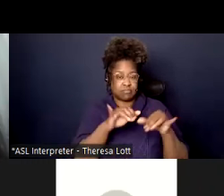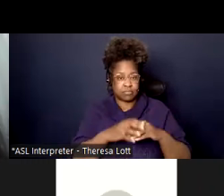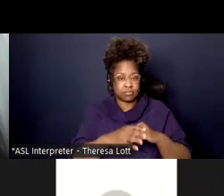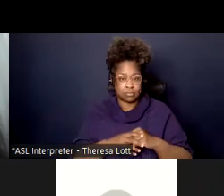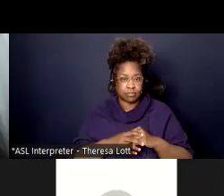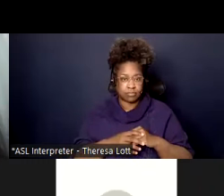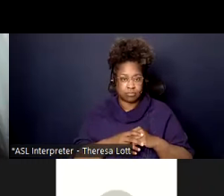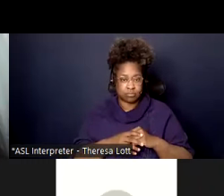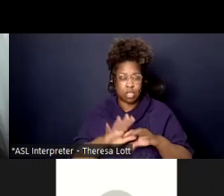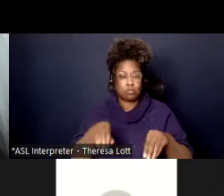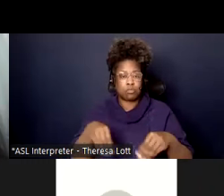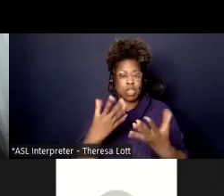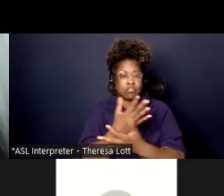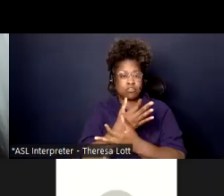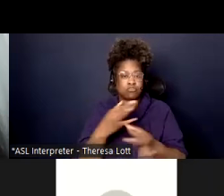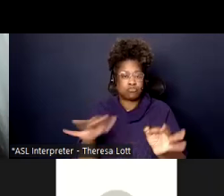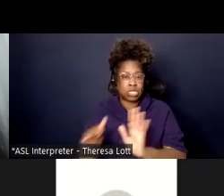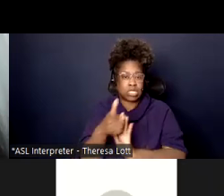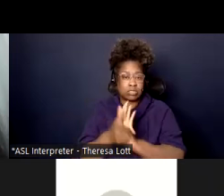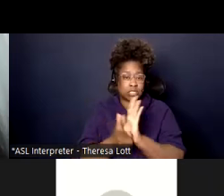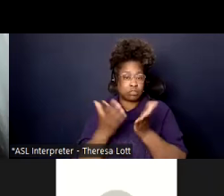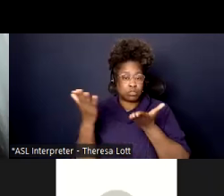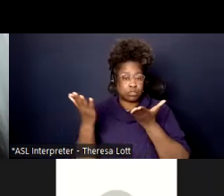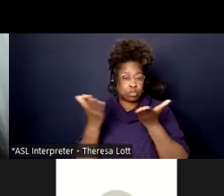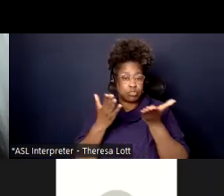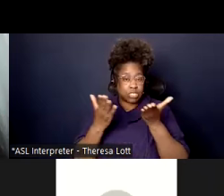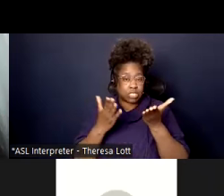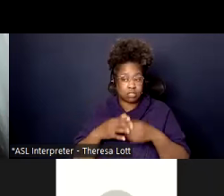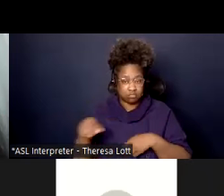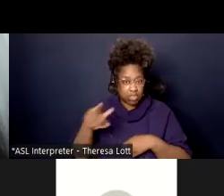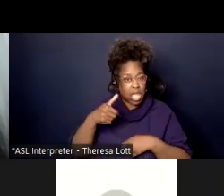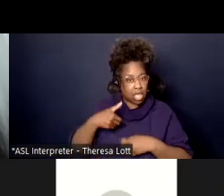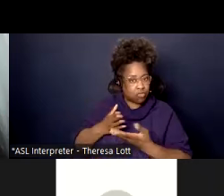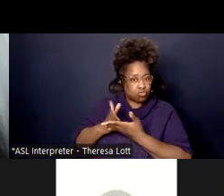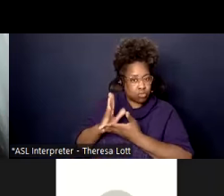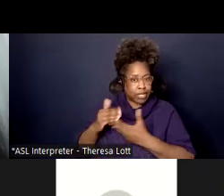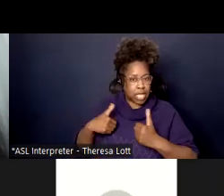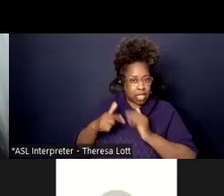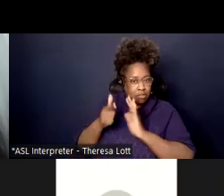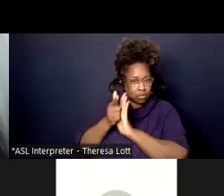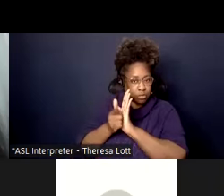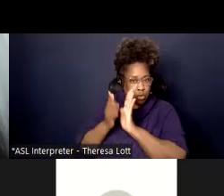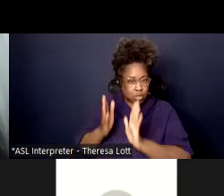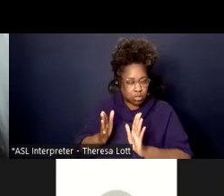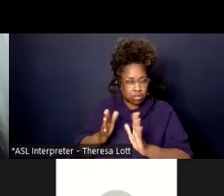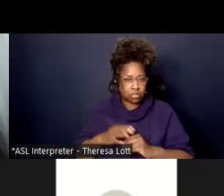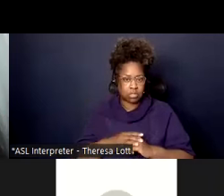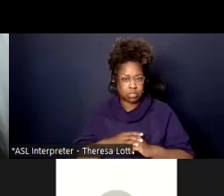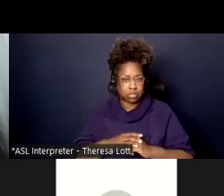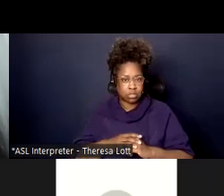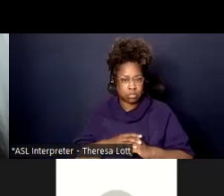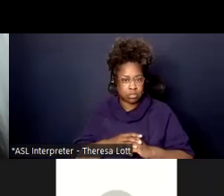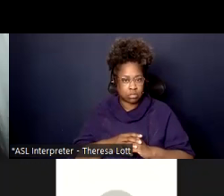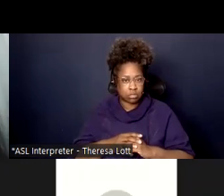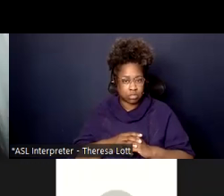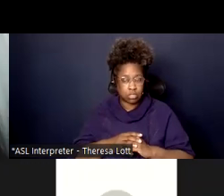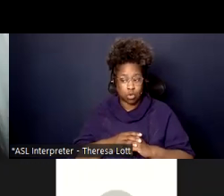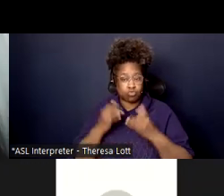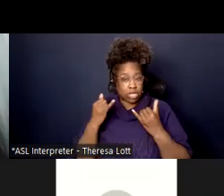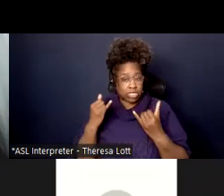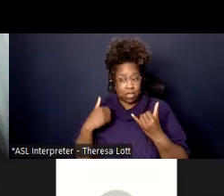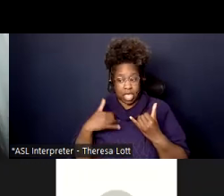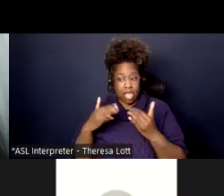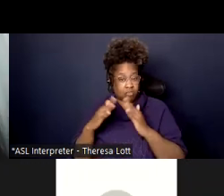free legal representation through right to counsel, and really preserving our existing affordable housing